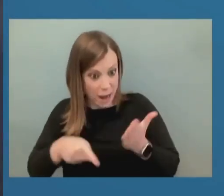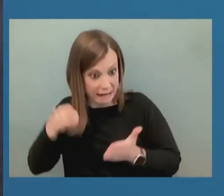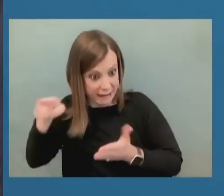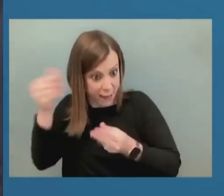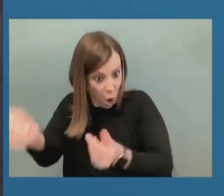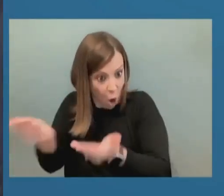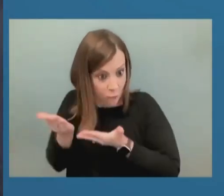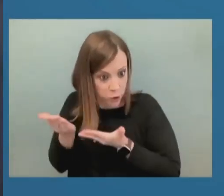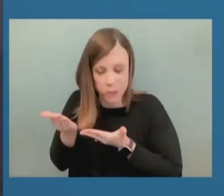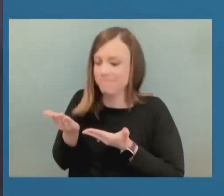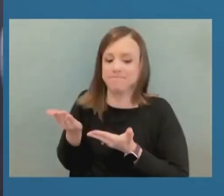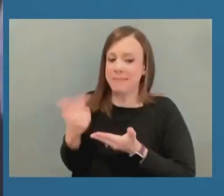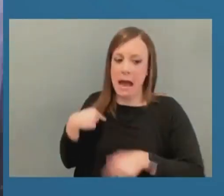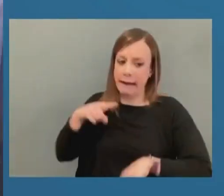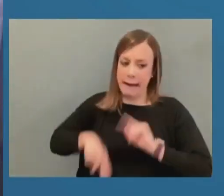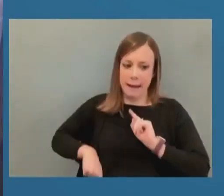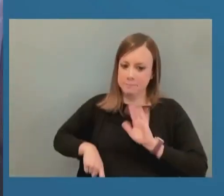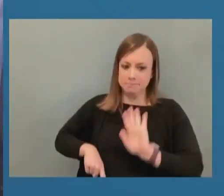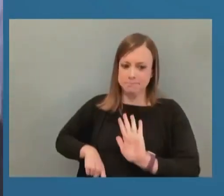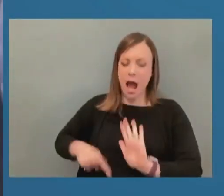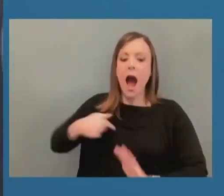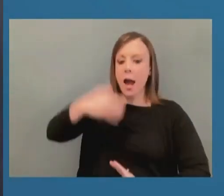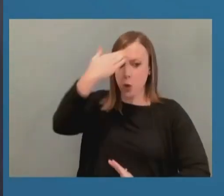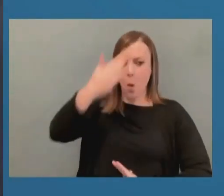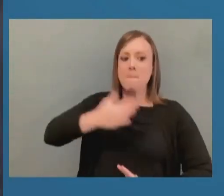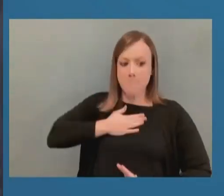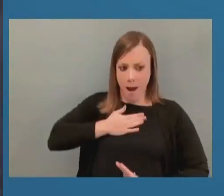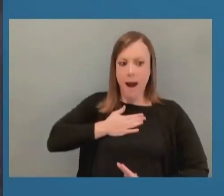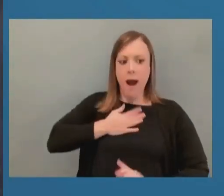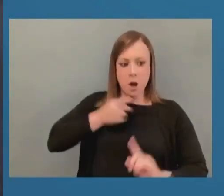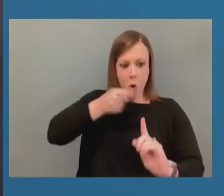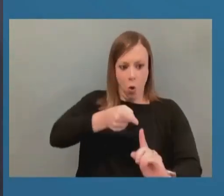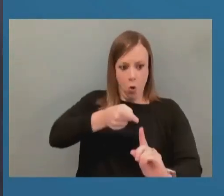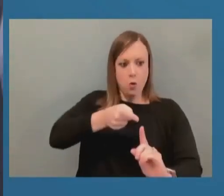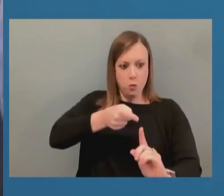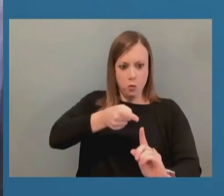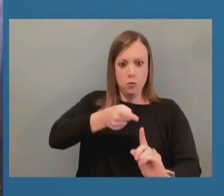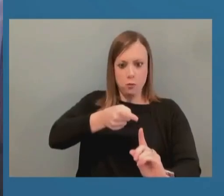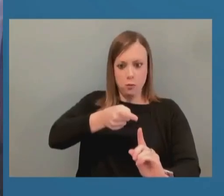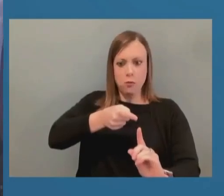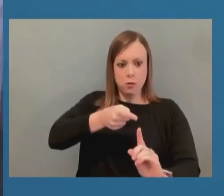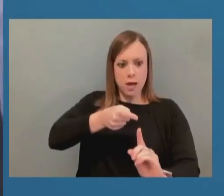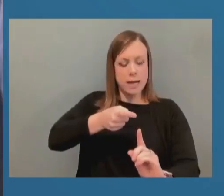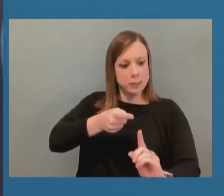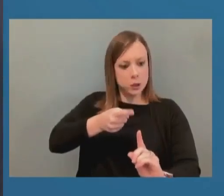I know my objective. My objective is to secure the most